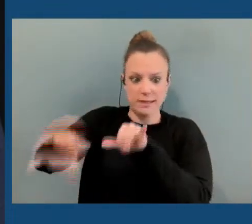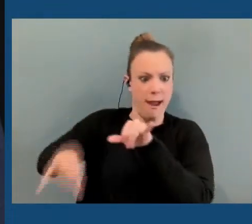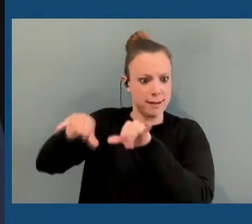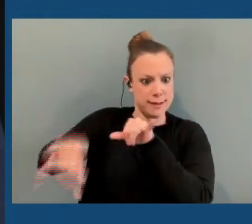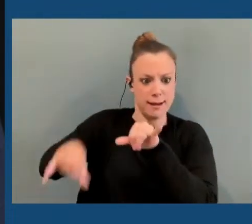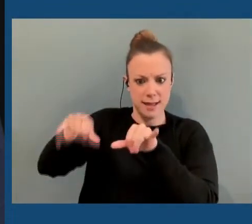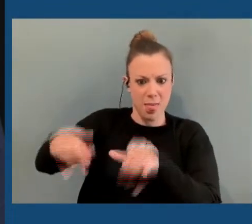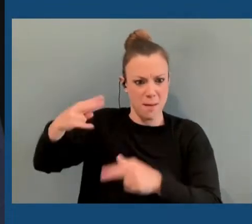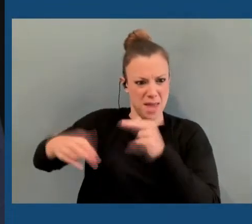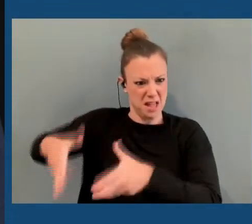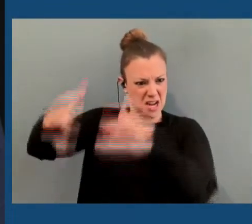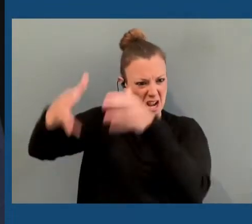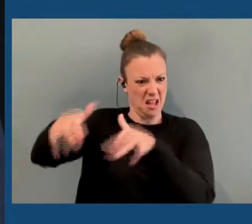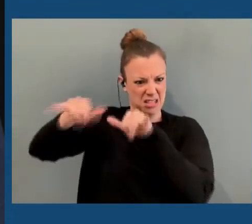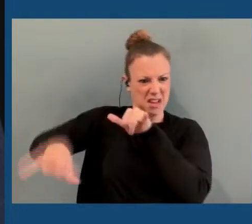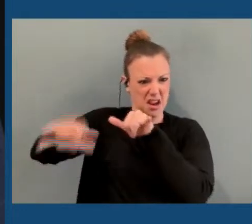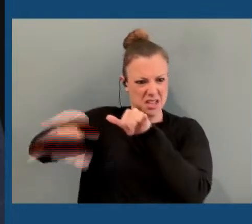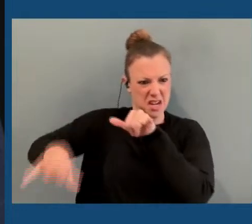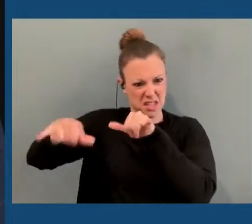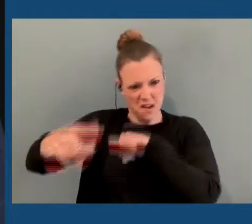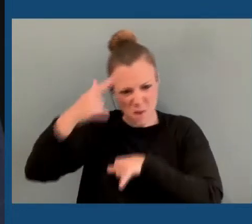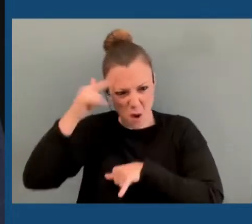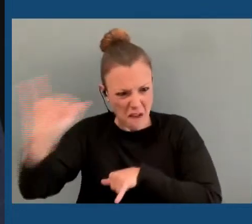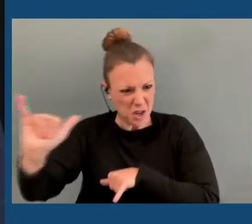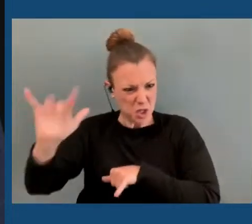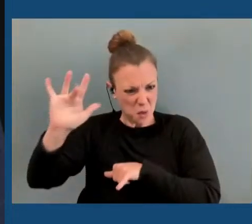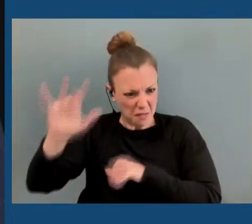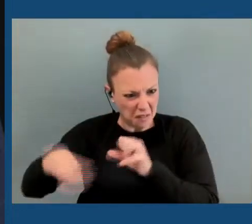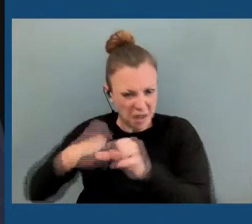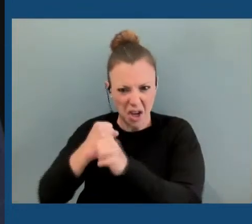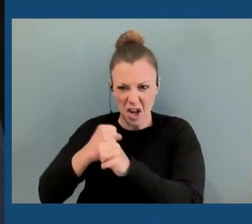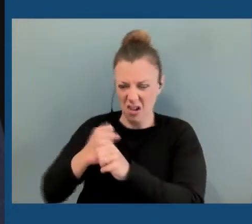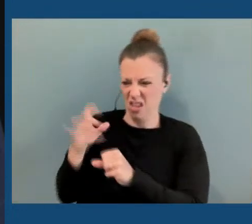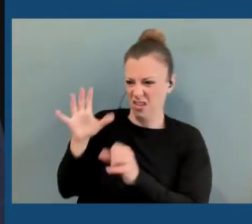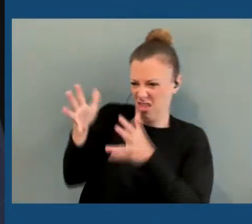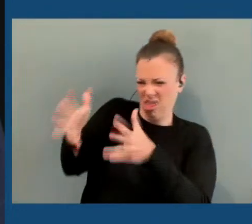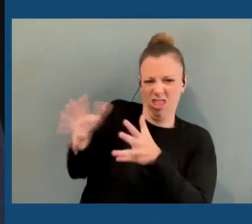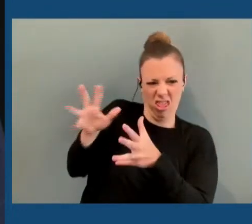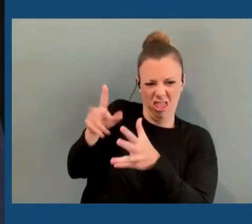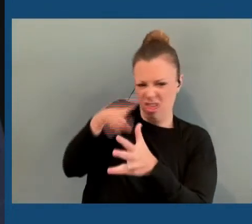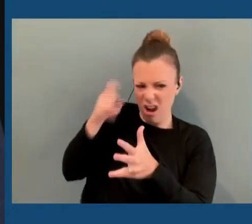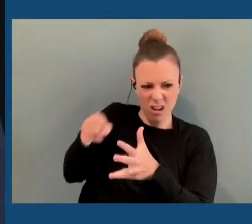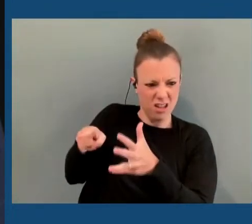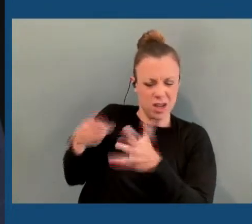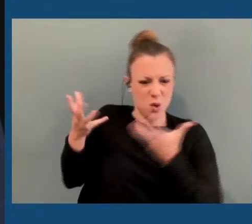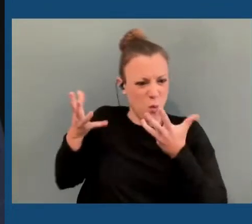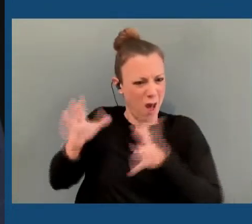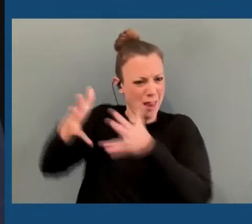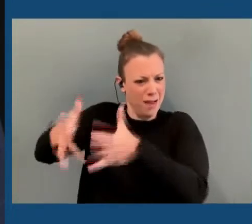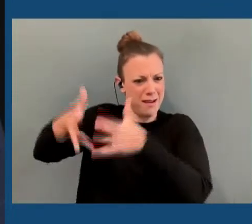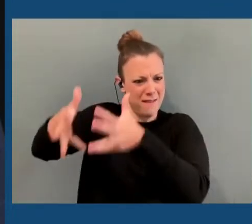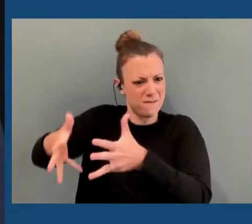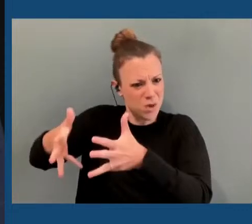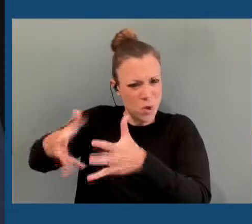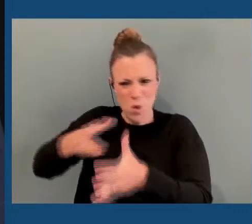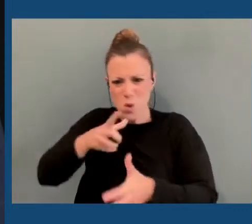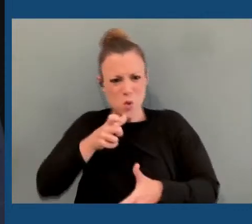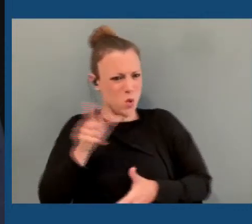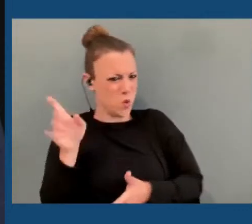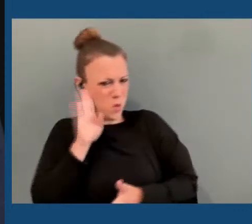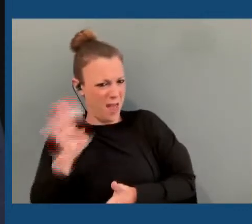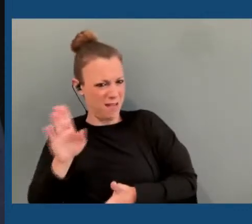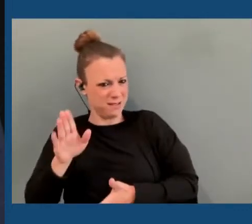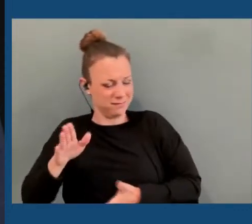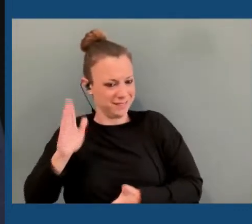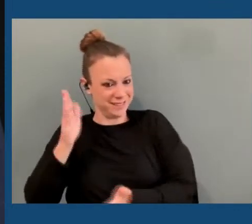we done something about this? We're going to leave it like this for the next 50 years, 100 years? Who's going to stop the decay that's going